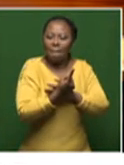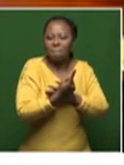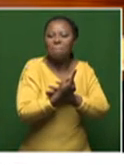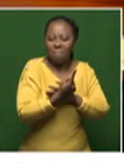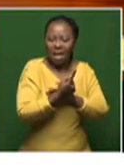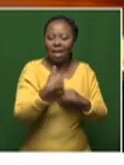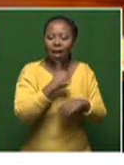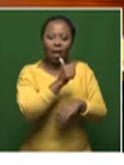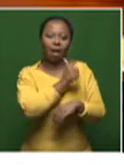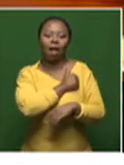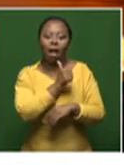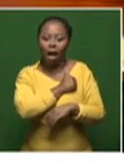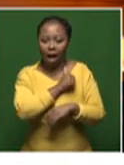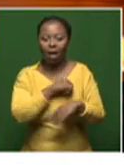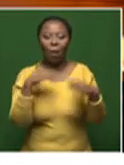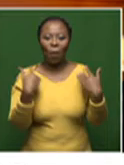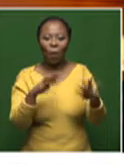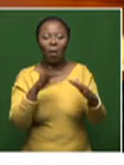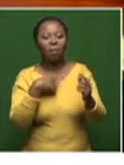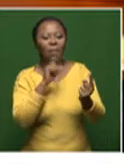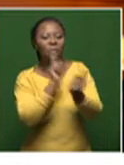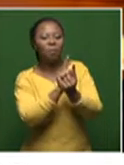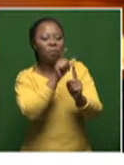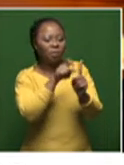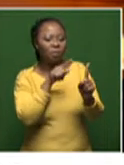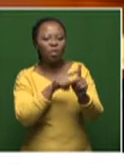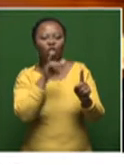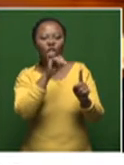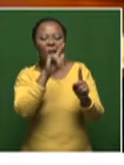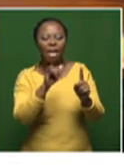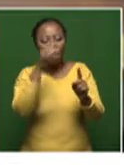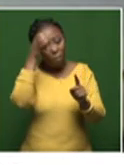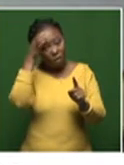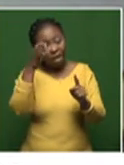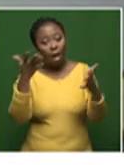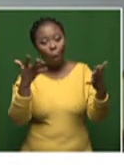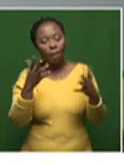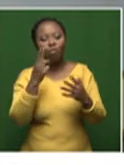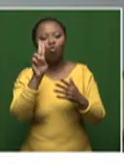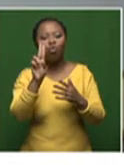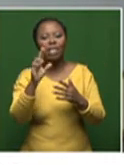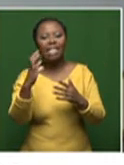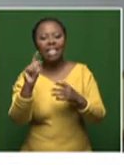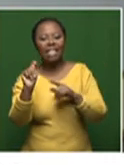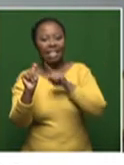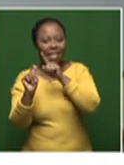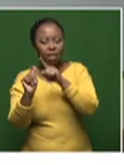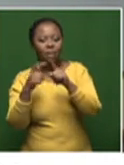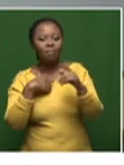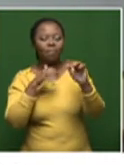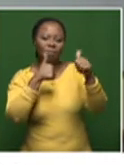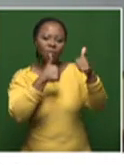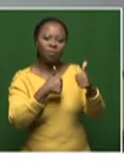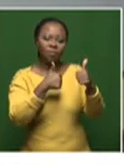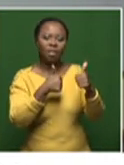really lucky. I spoke to Jay Pather, the professor at UCT, and it was I was literally sitting at the